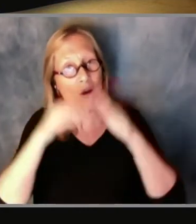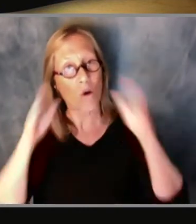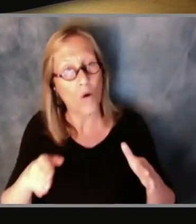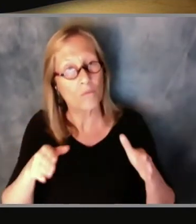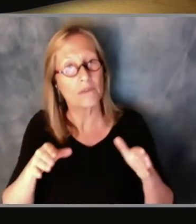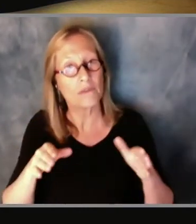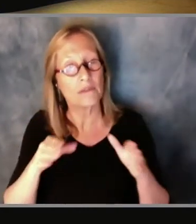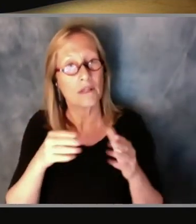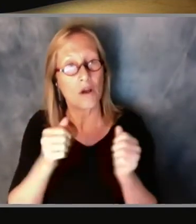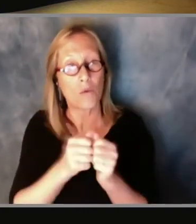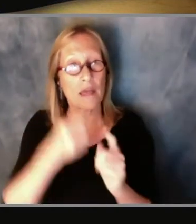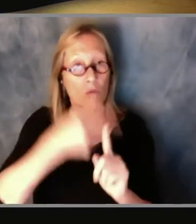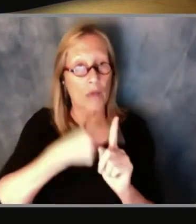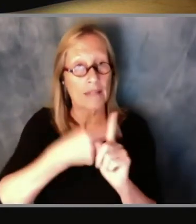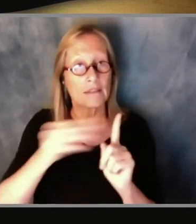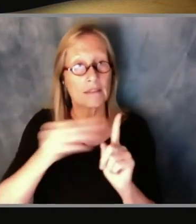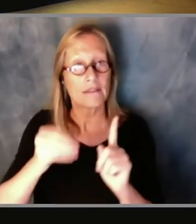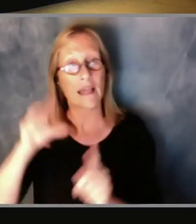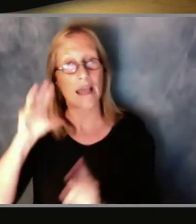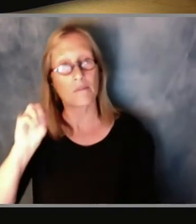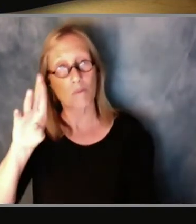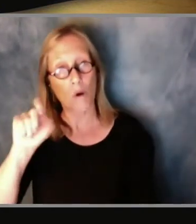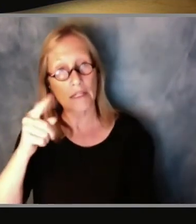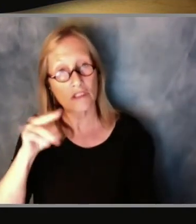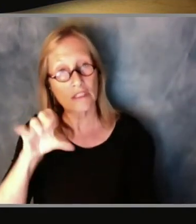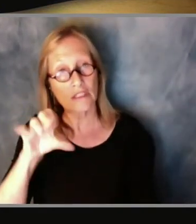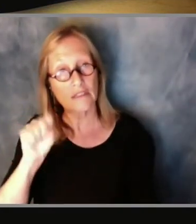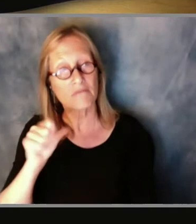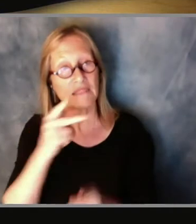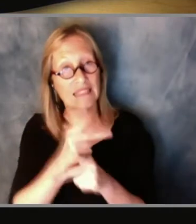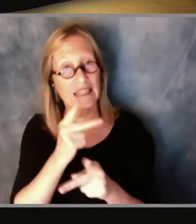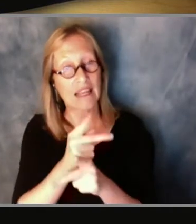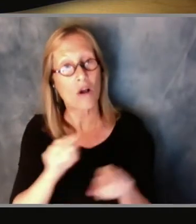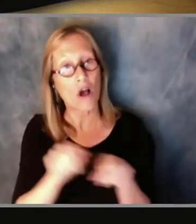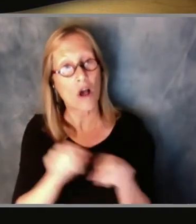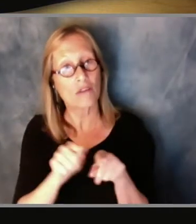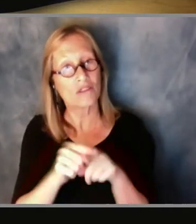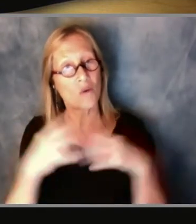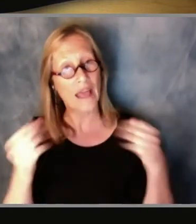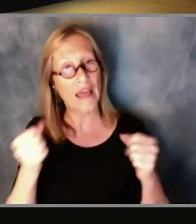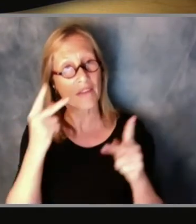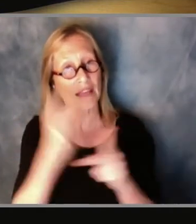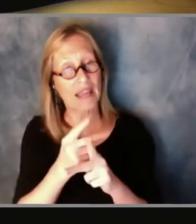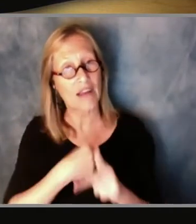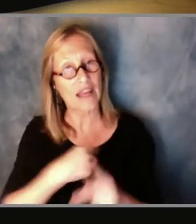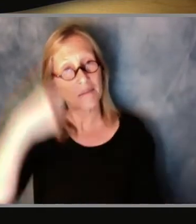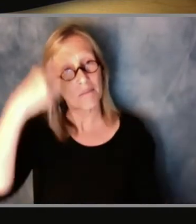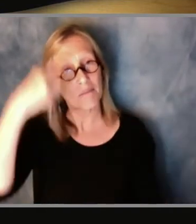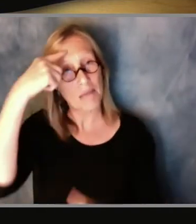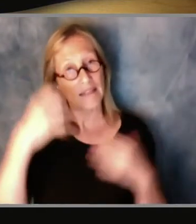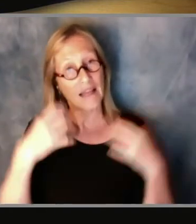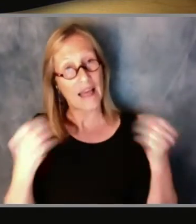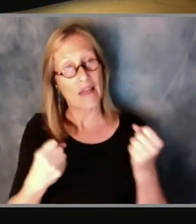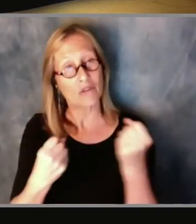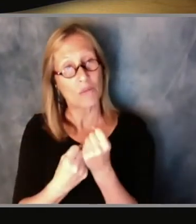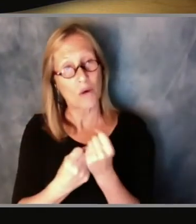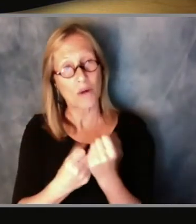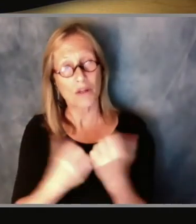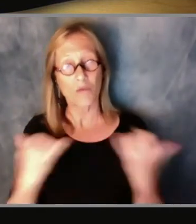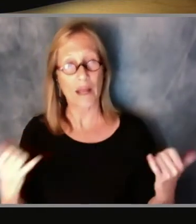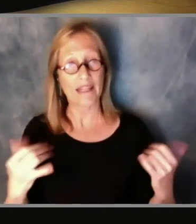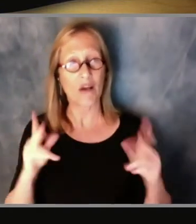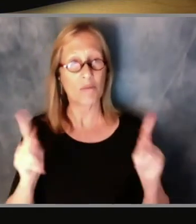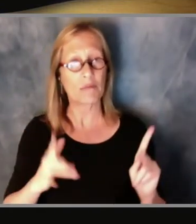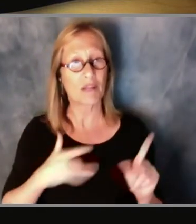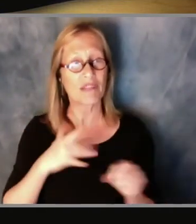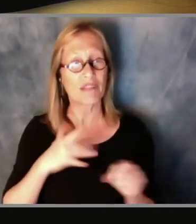assistance, healthcare, mental health support. Right now it's a very stressful time, and we need to